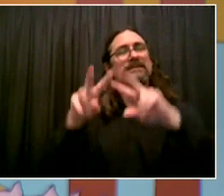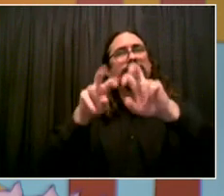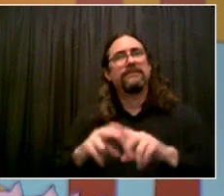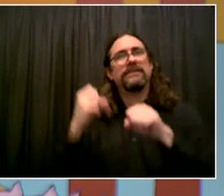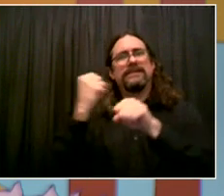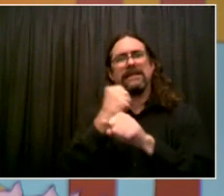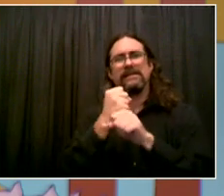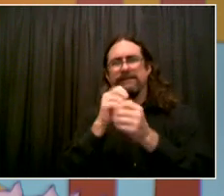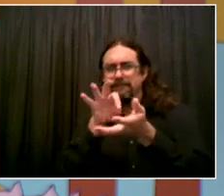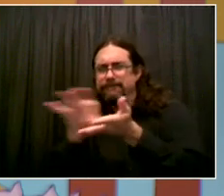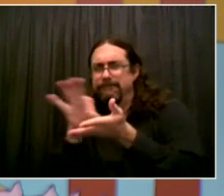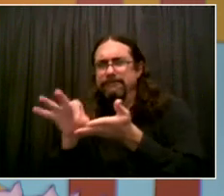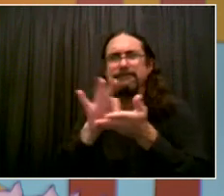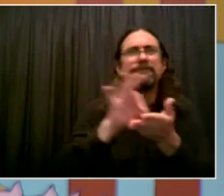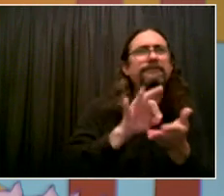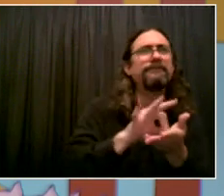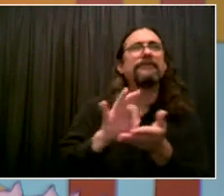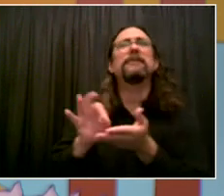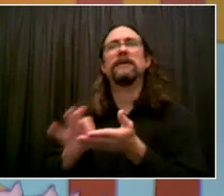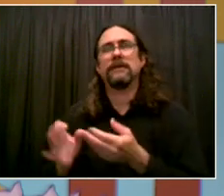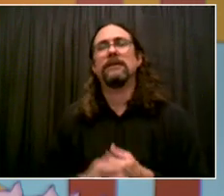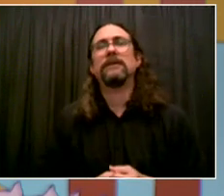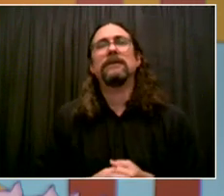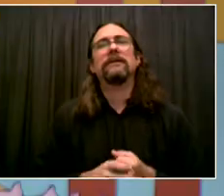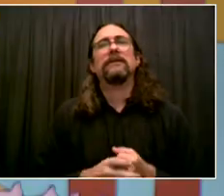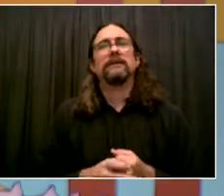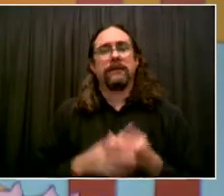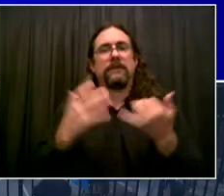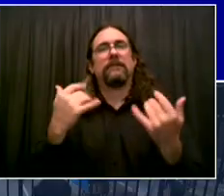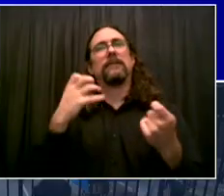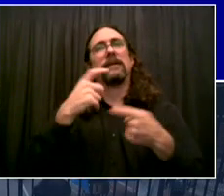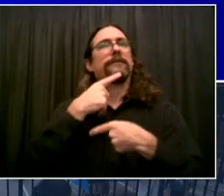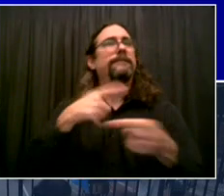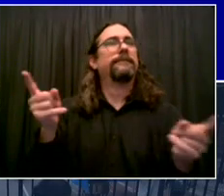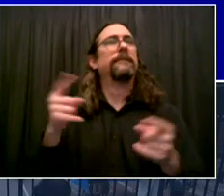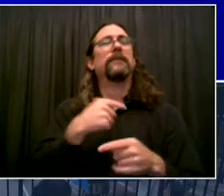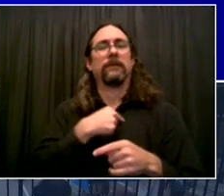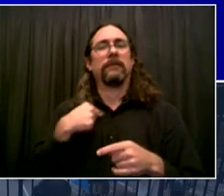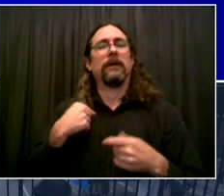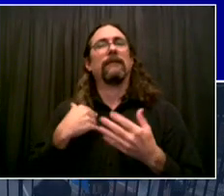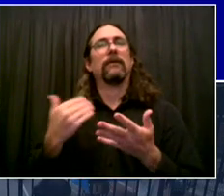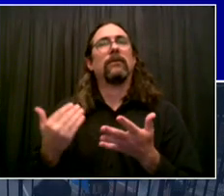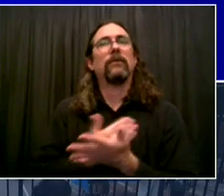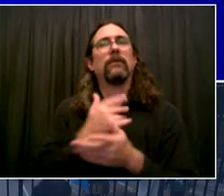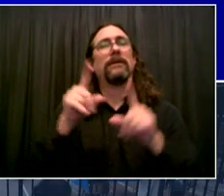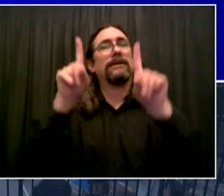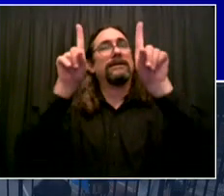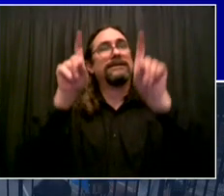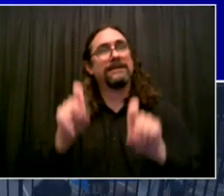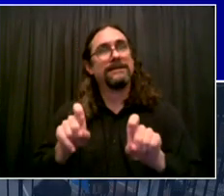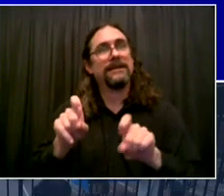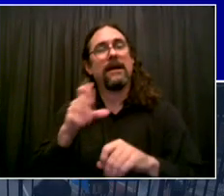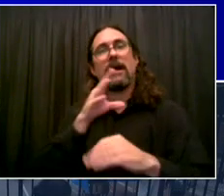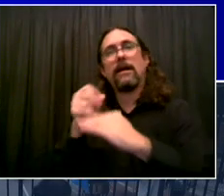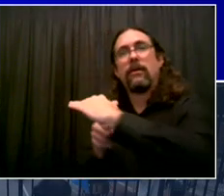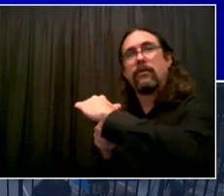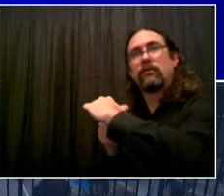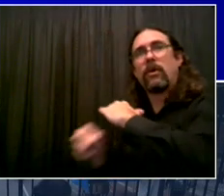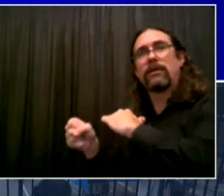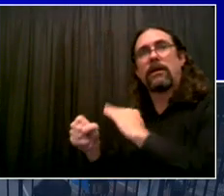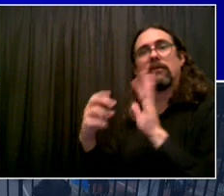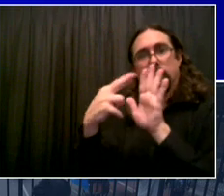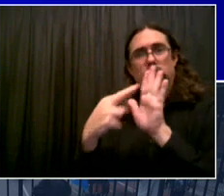and quarantine protocols, and these will take effect next week, starting on the 27th. First of all, we will now go to